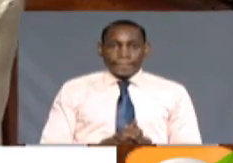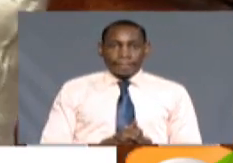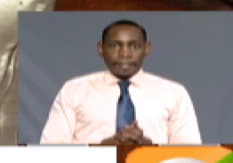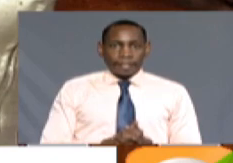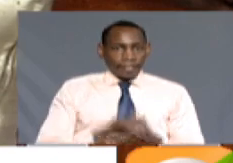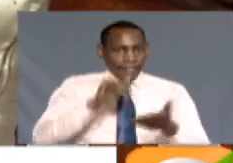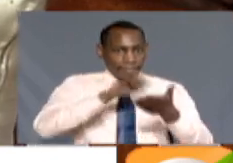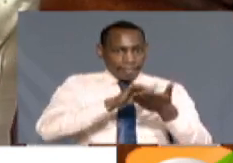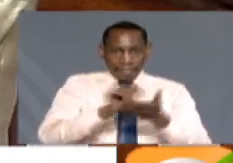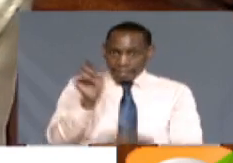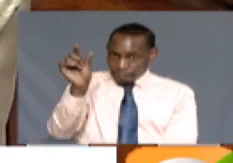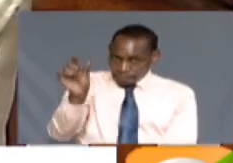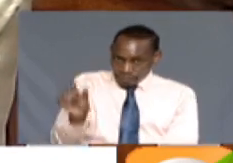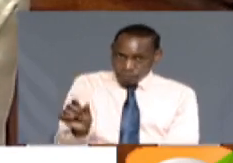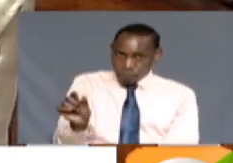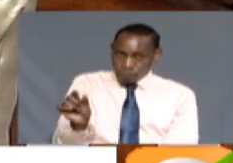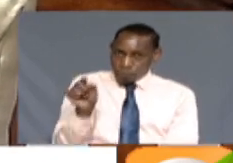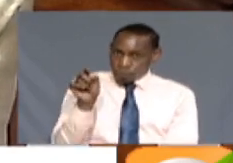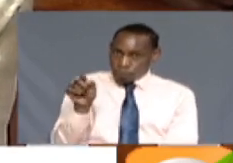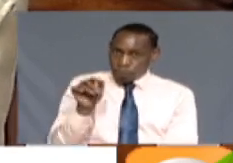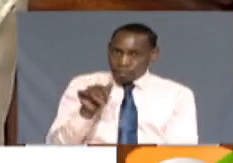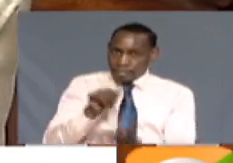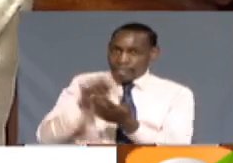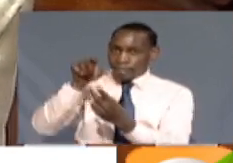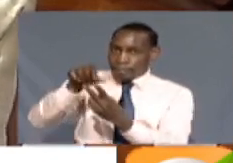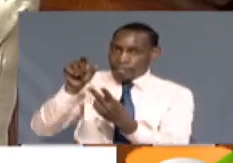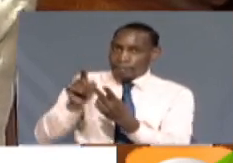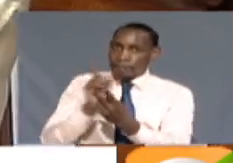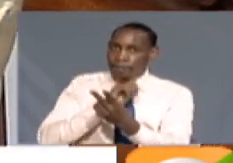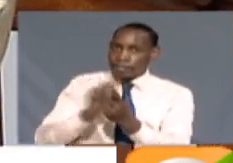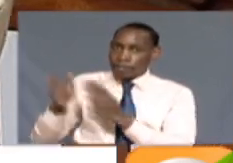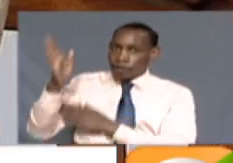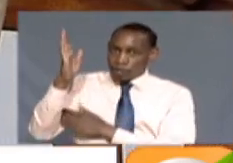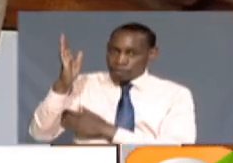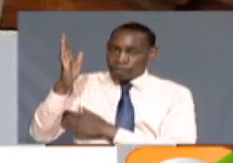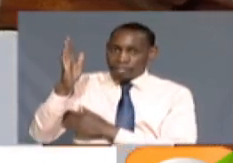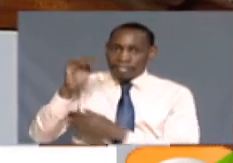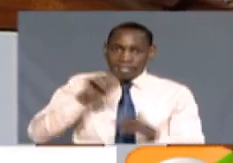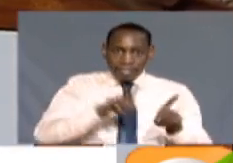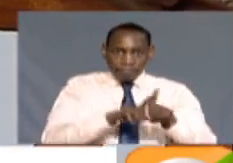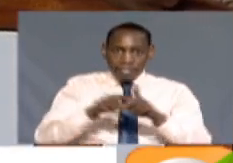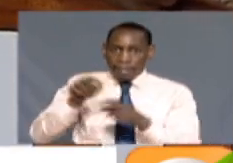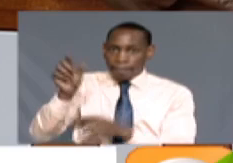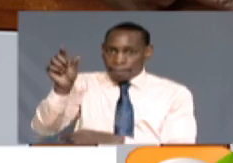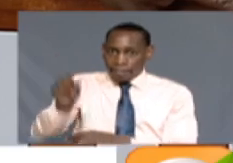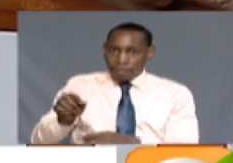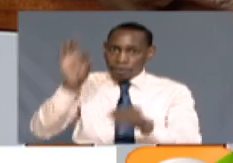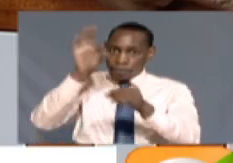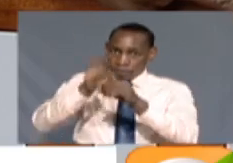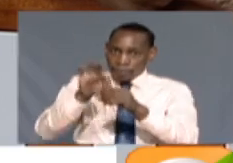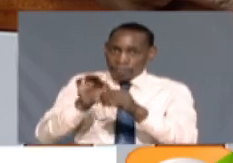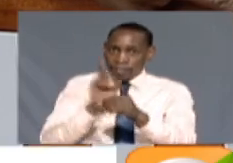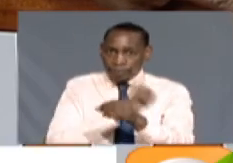And that person who has been chosen by him to lead you is the person people voted for.